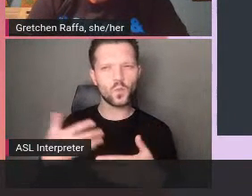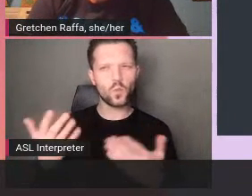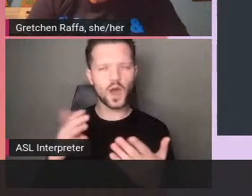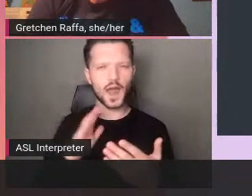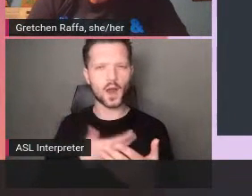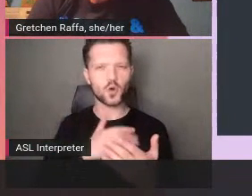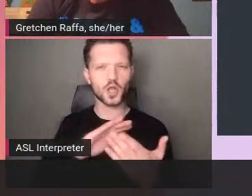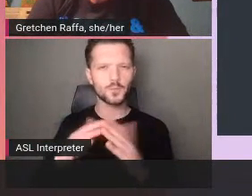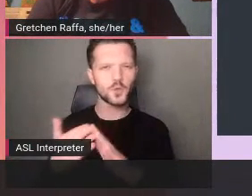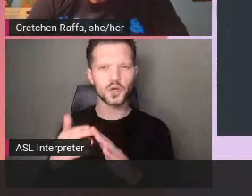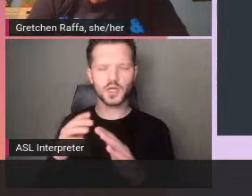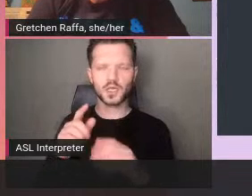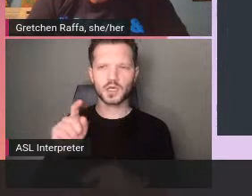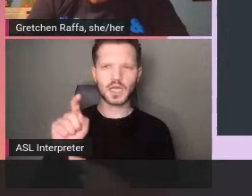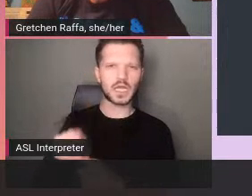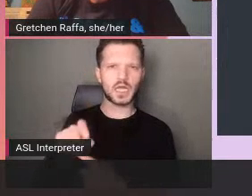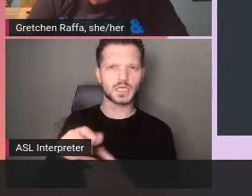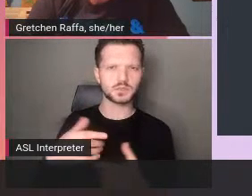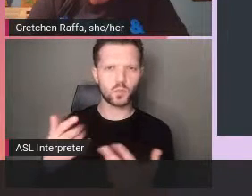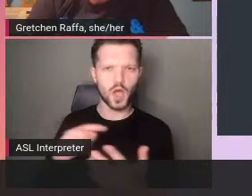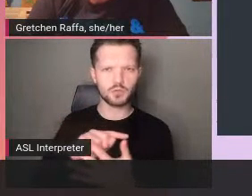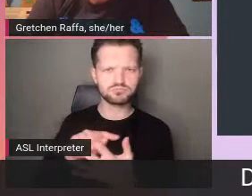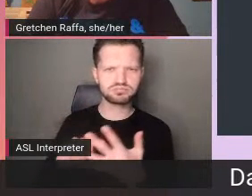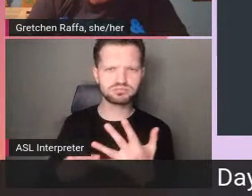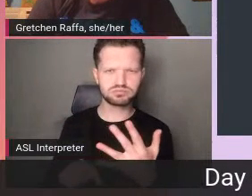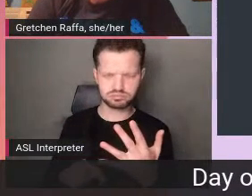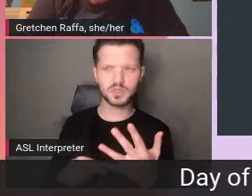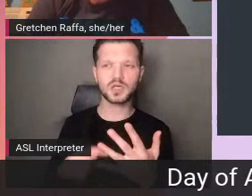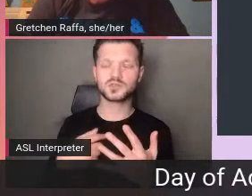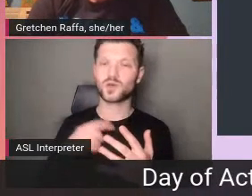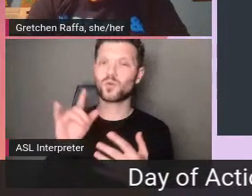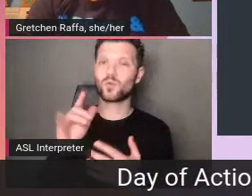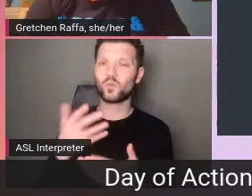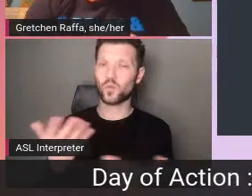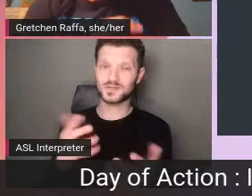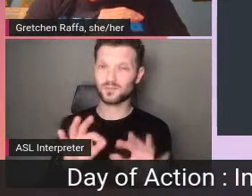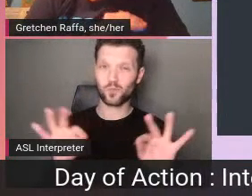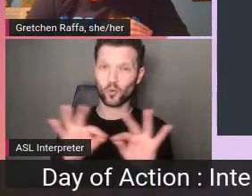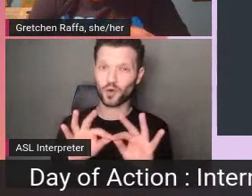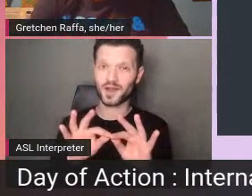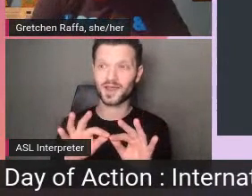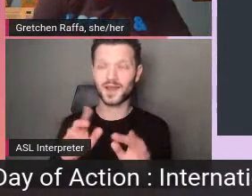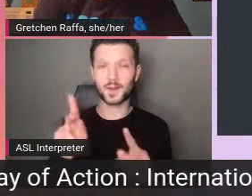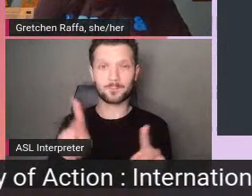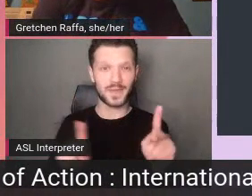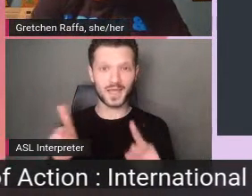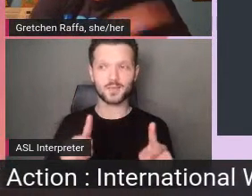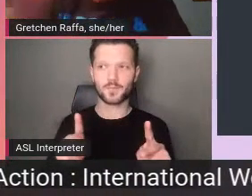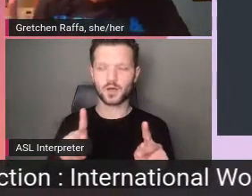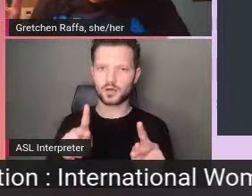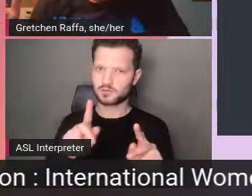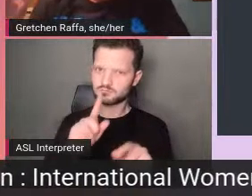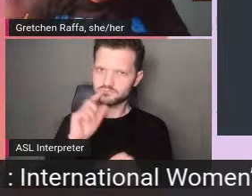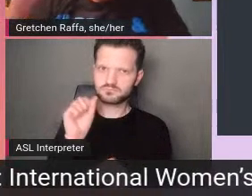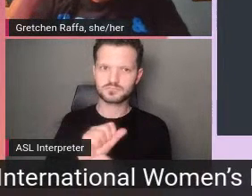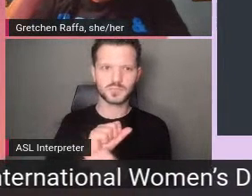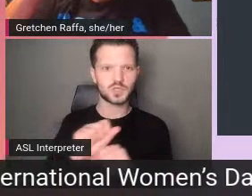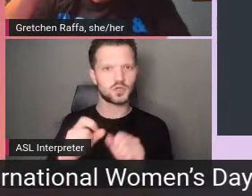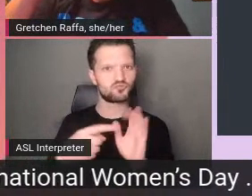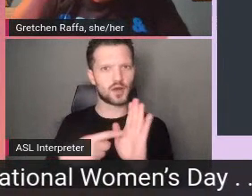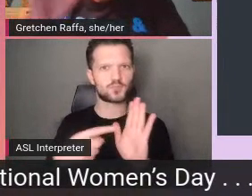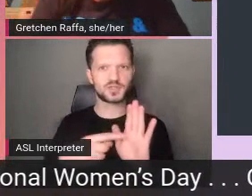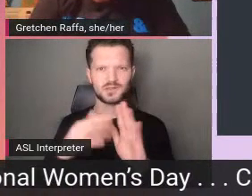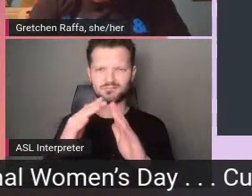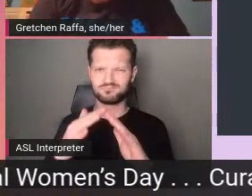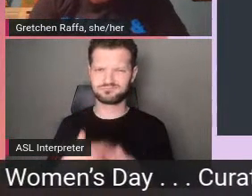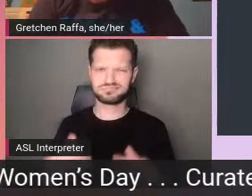what's really important is that we get folks in our community, again, people that represent the breadth of the